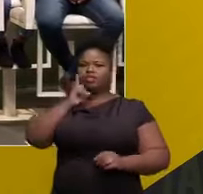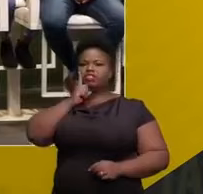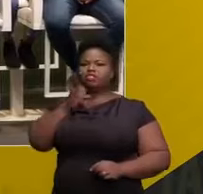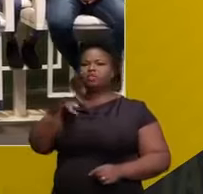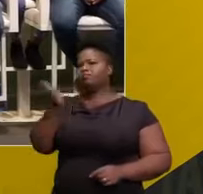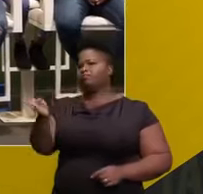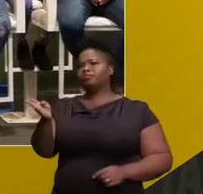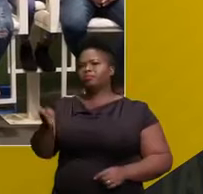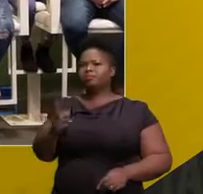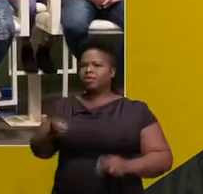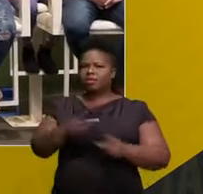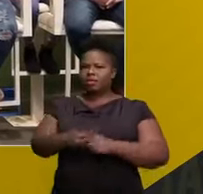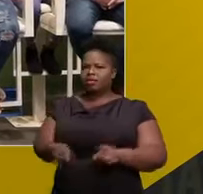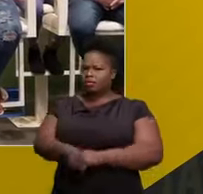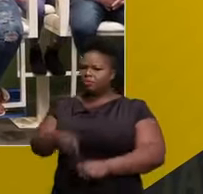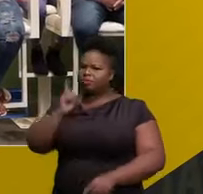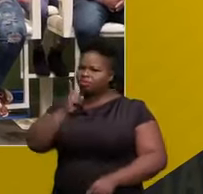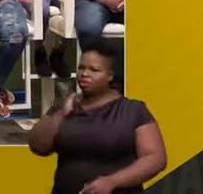teacher.